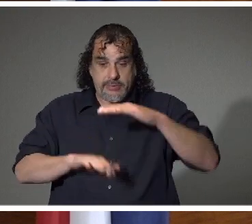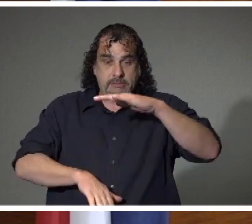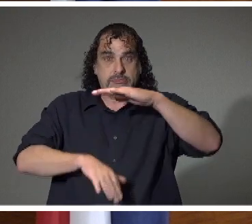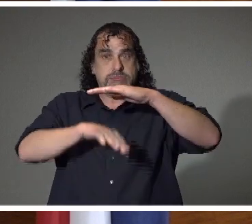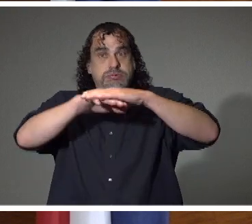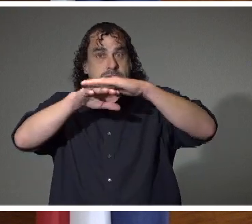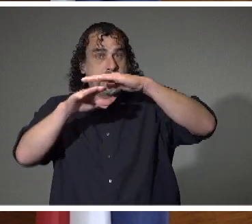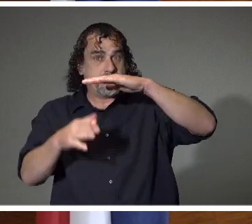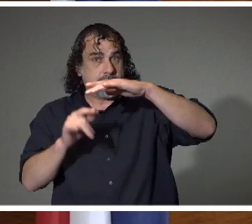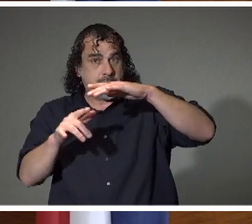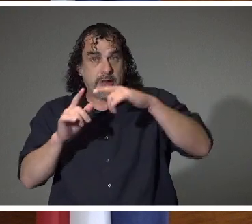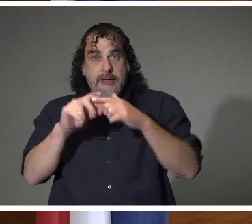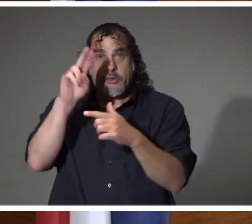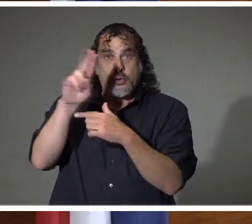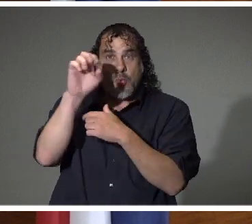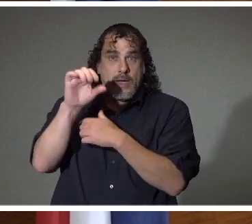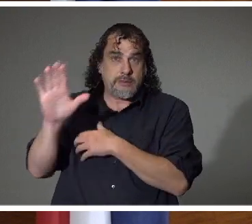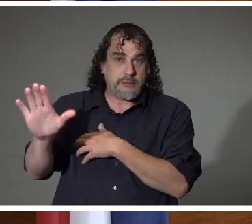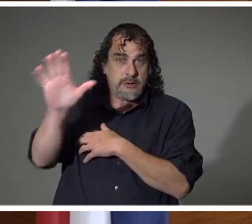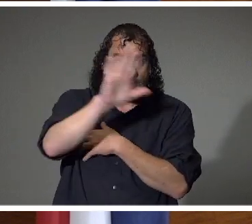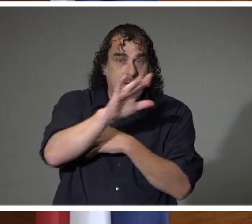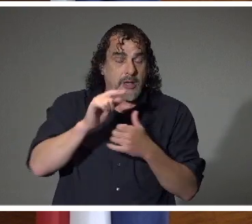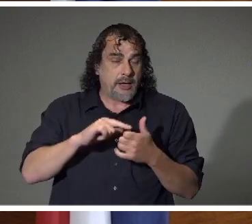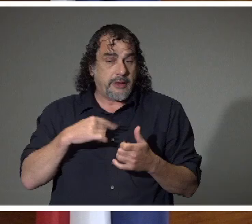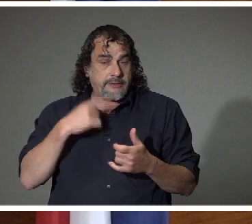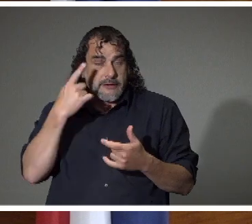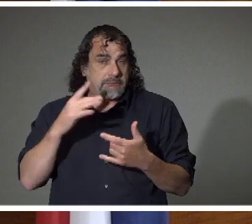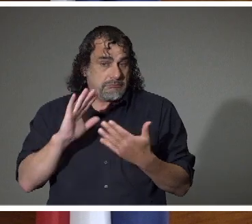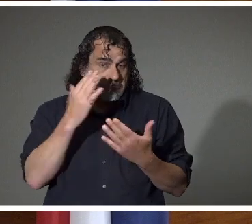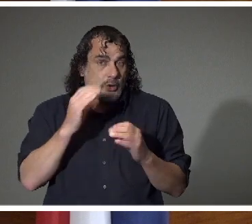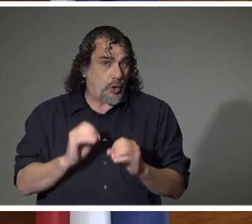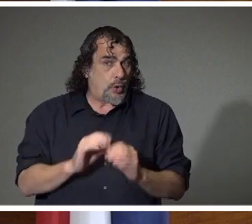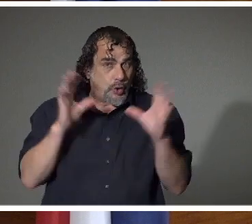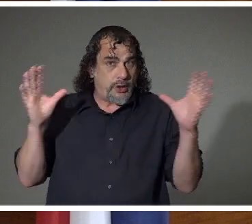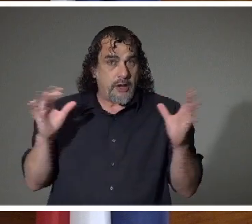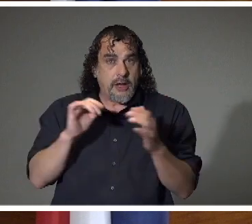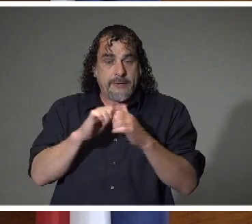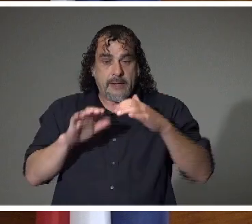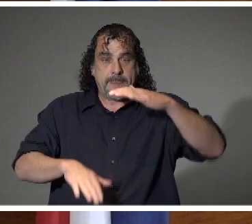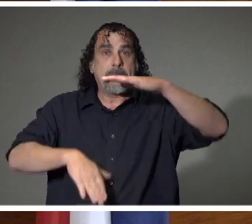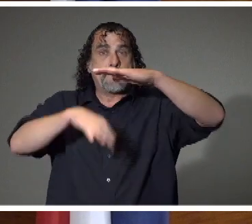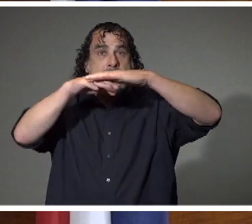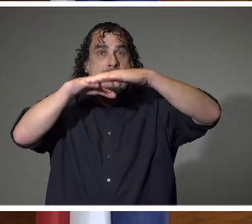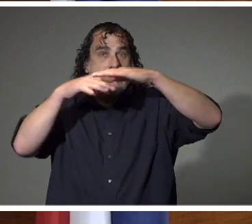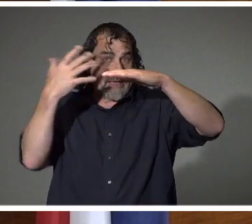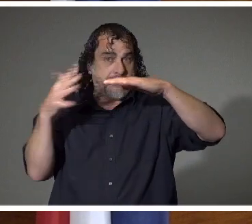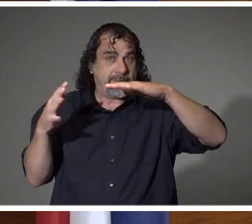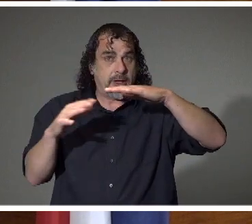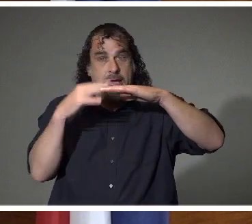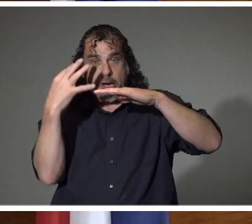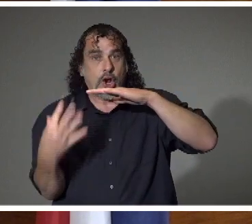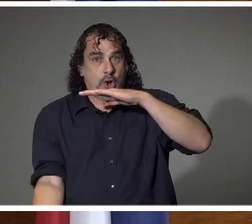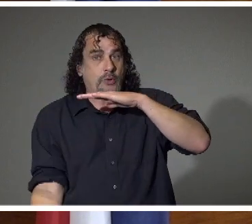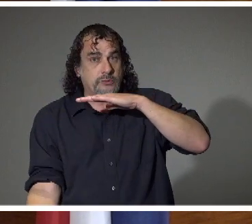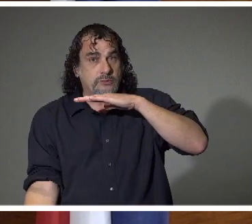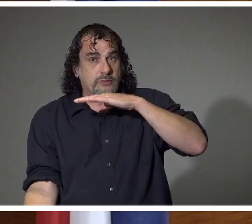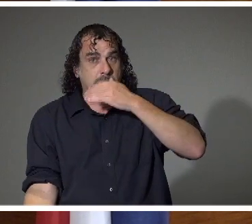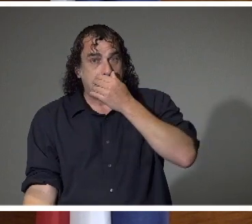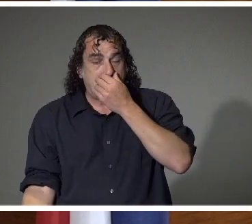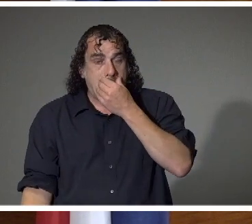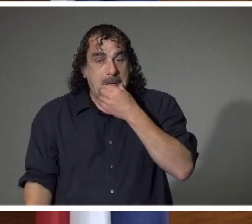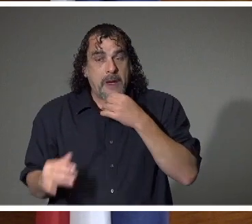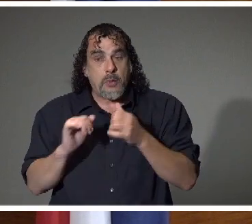the standpoint of the United States, it seems very, very clear that the peak has come and gone, and while there are